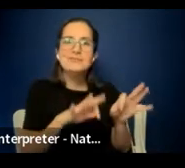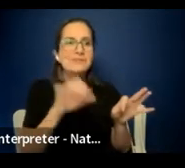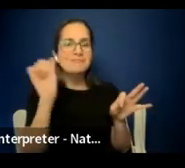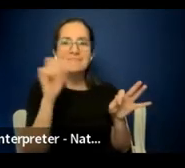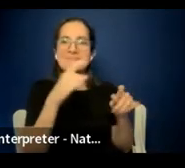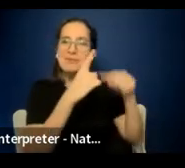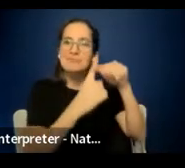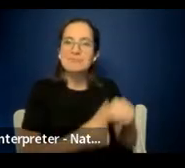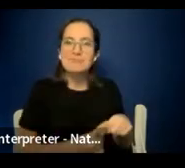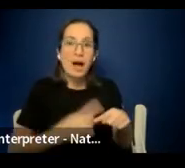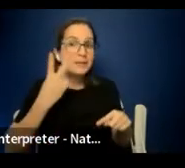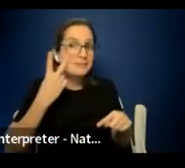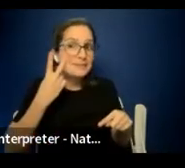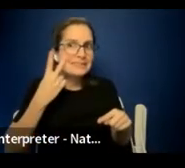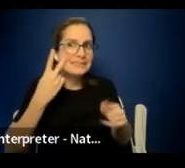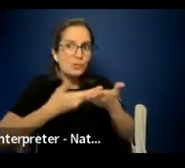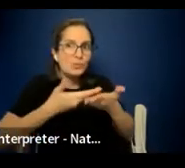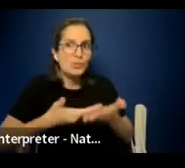out for themselves.